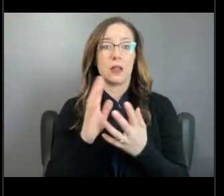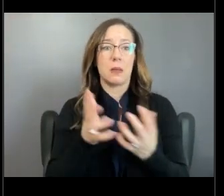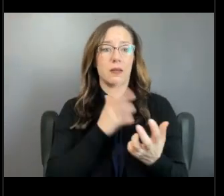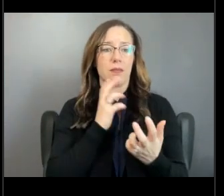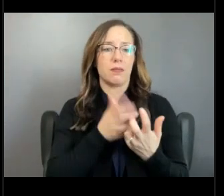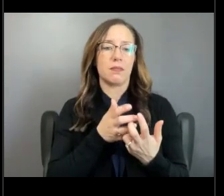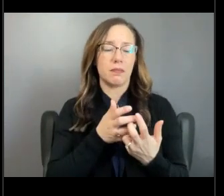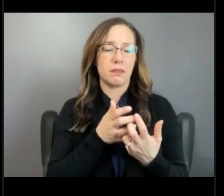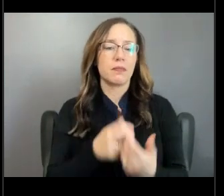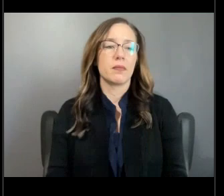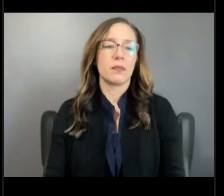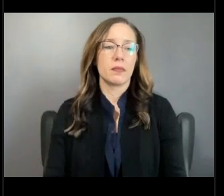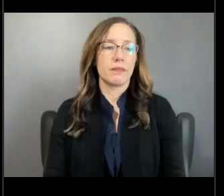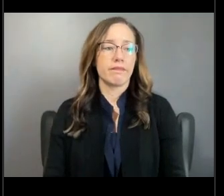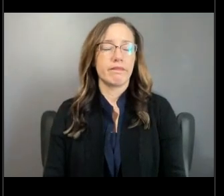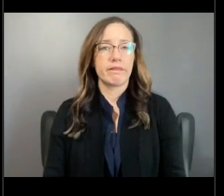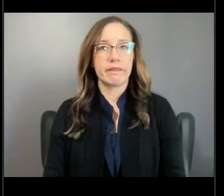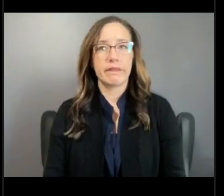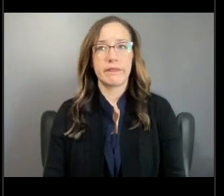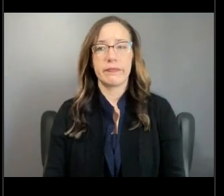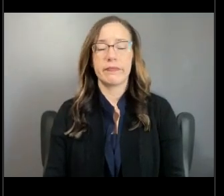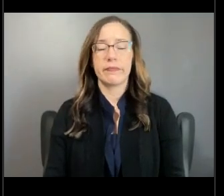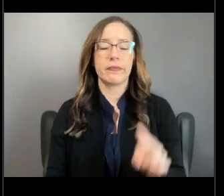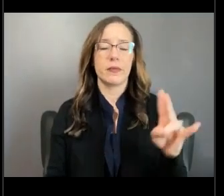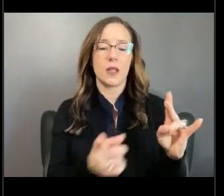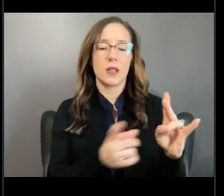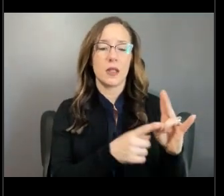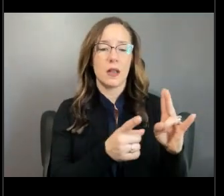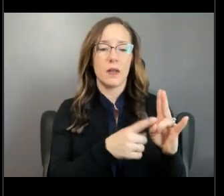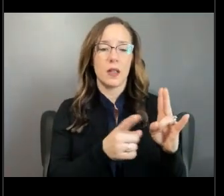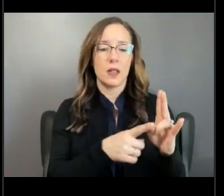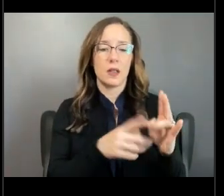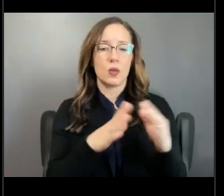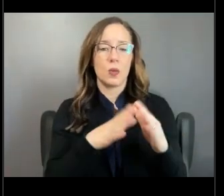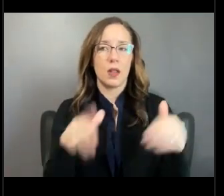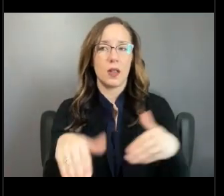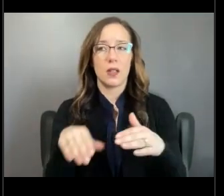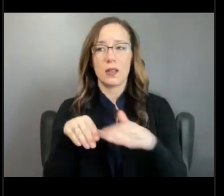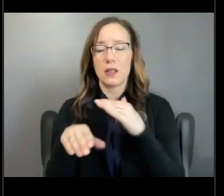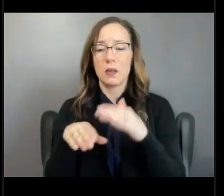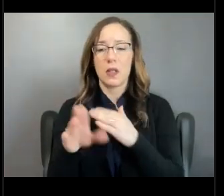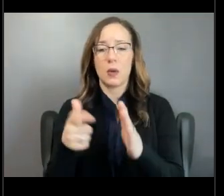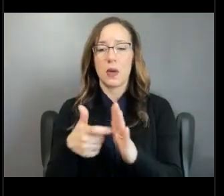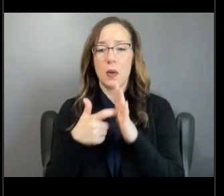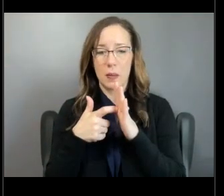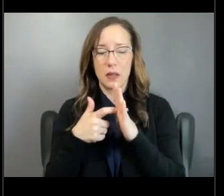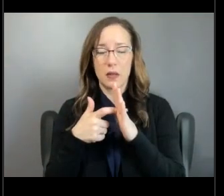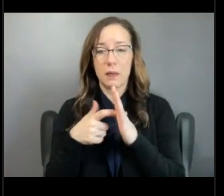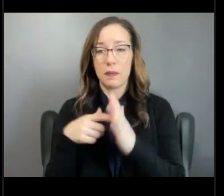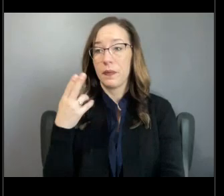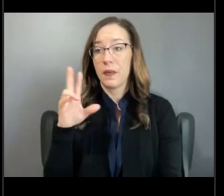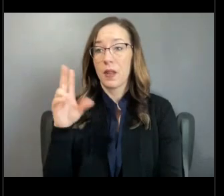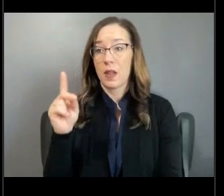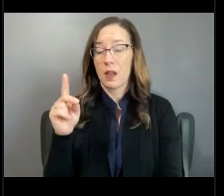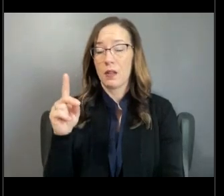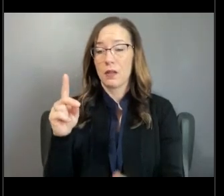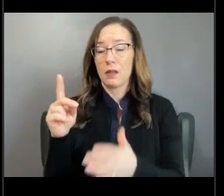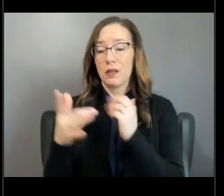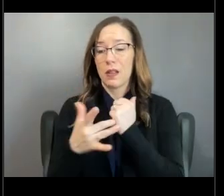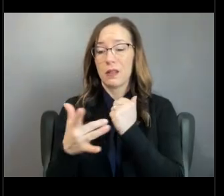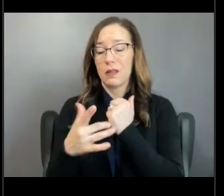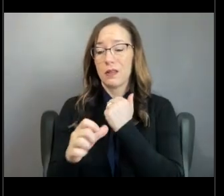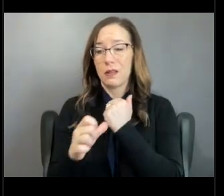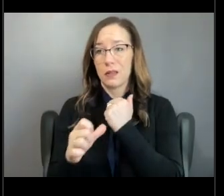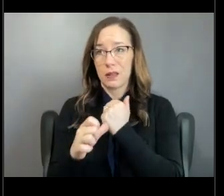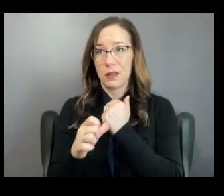Now let's talk about the 7 dwelling accessibility requirements. HUD's technical assistance was